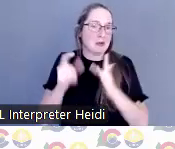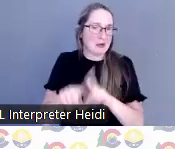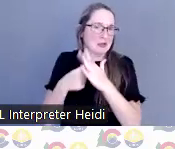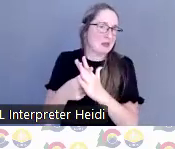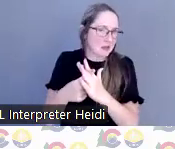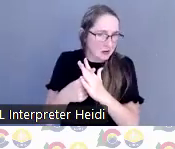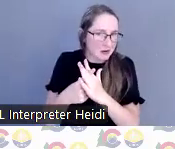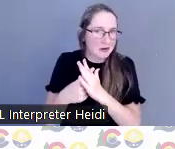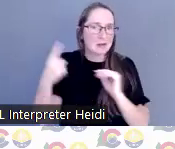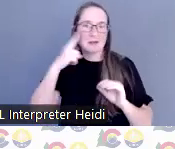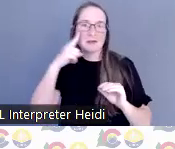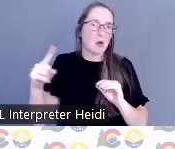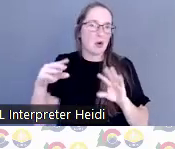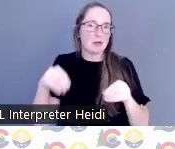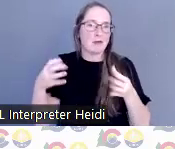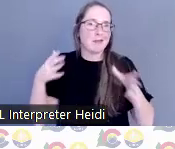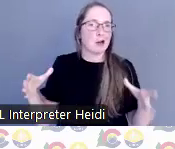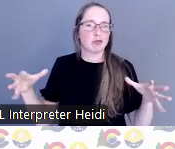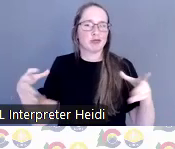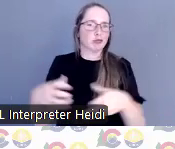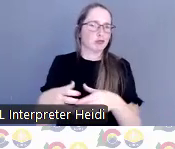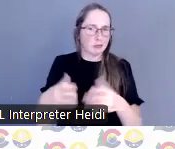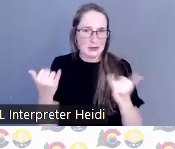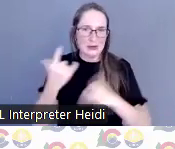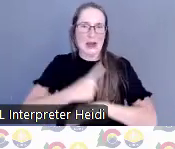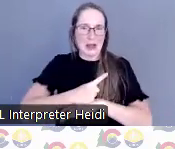our provider convening today.